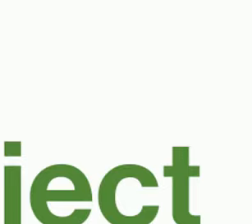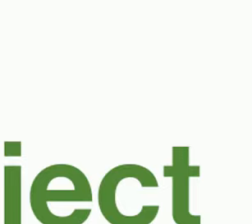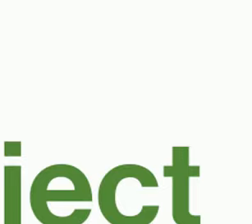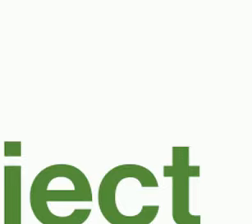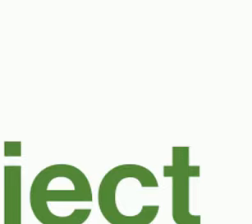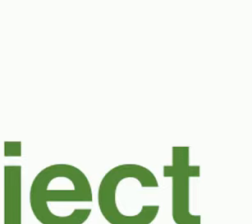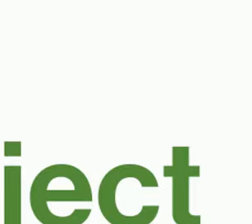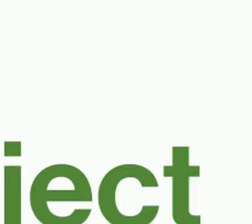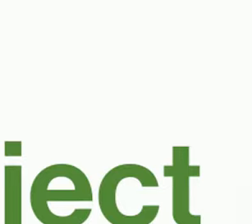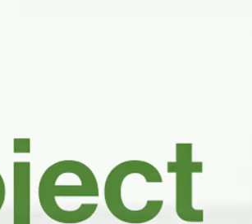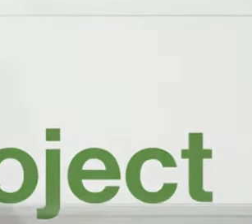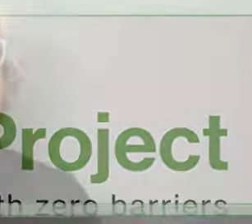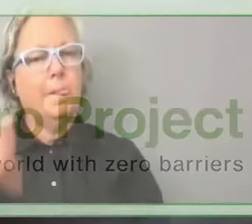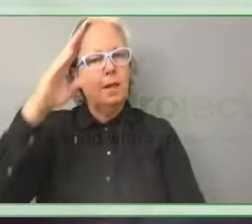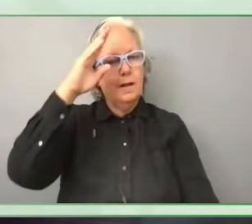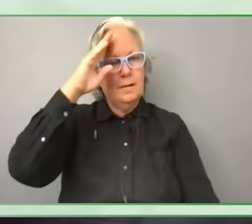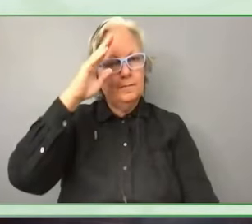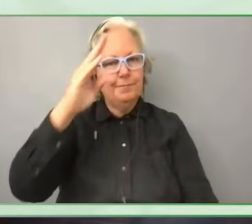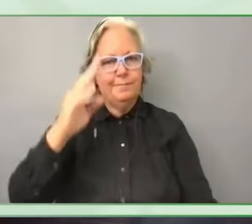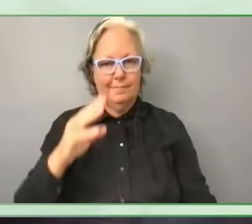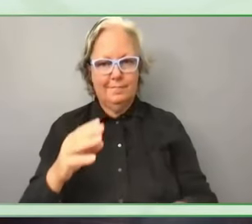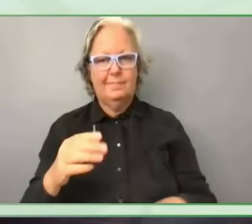Greetings, friends. We're going to begin.